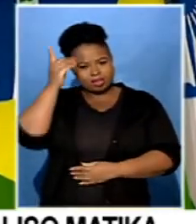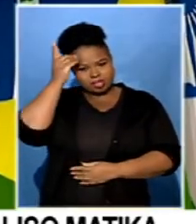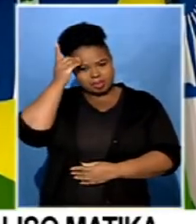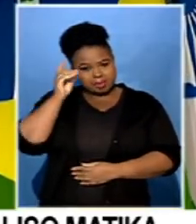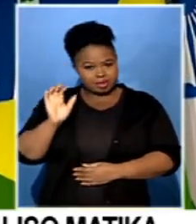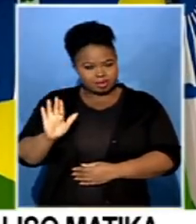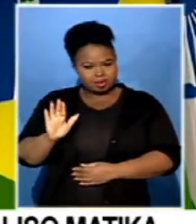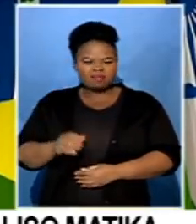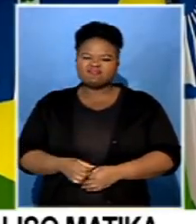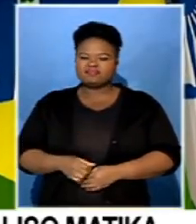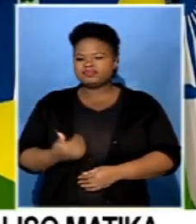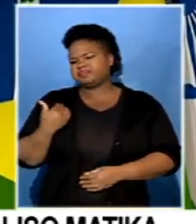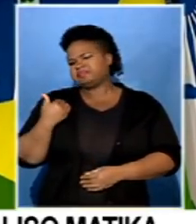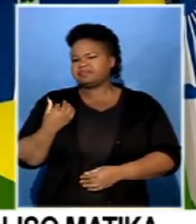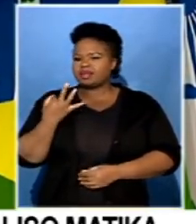And 3 years ago,